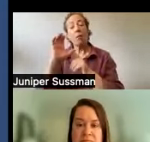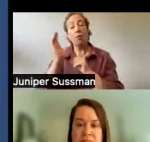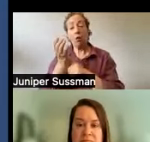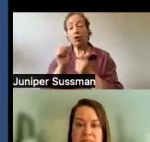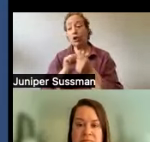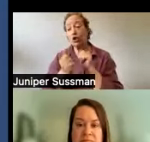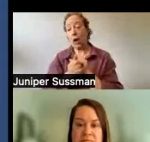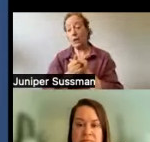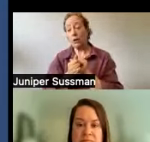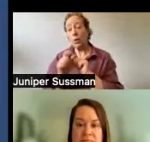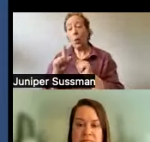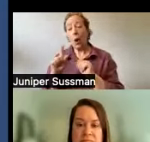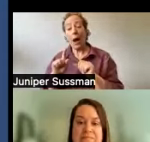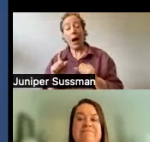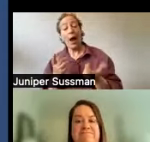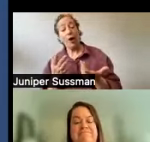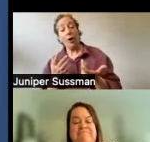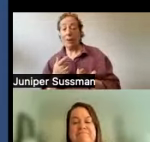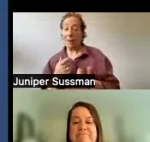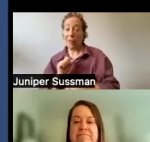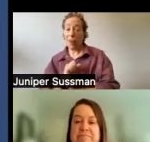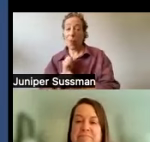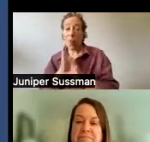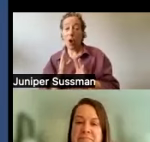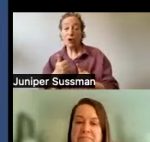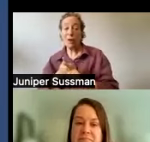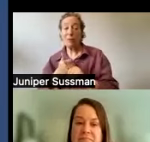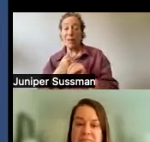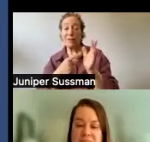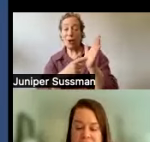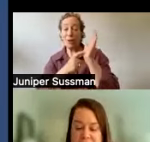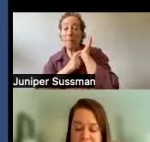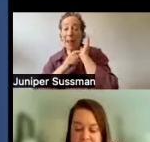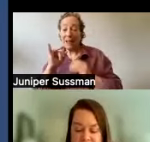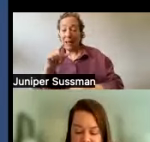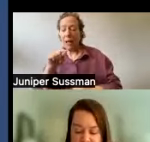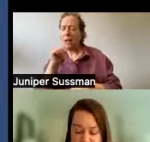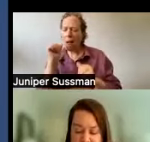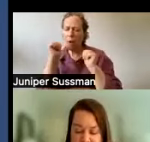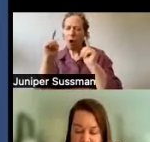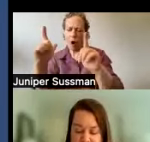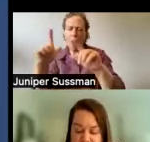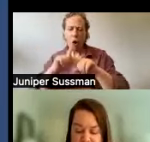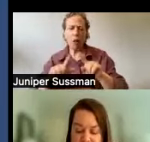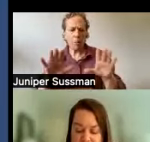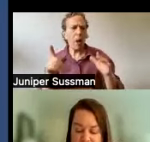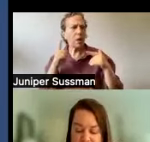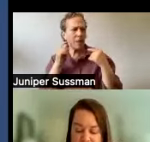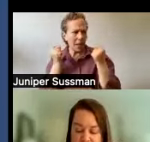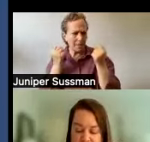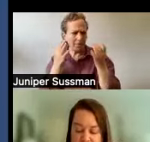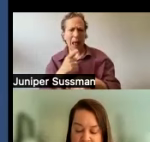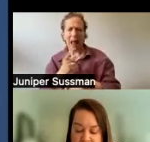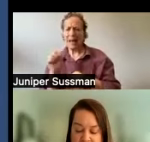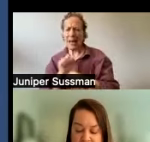employees now are somewhat demanding it, right? Again, not every workplace and not every industry, but I think there are a lot of employees out there